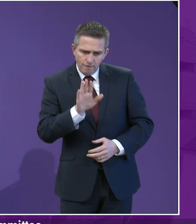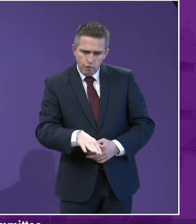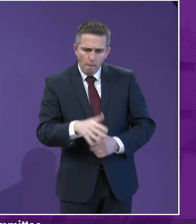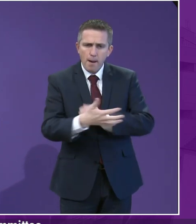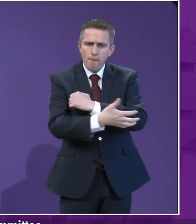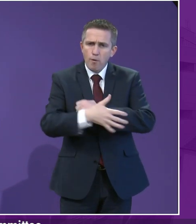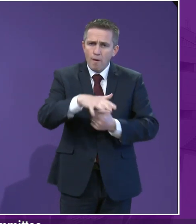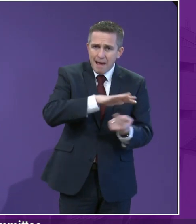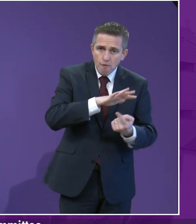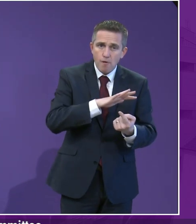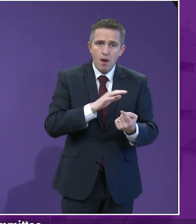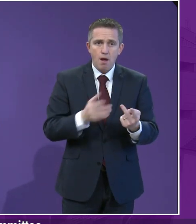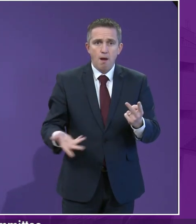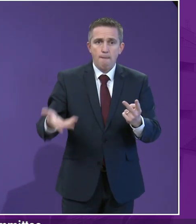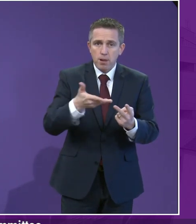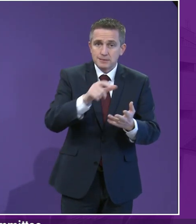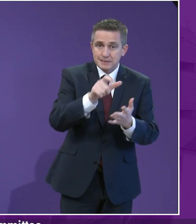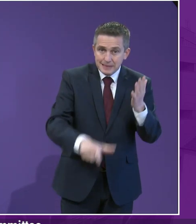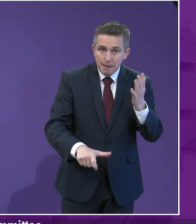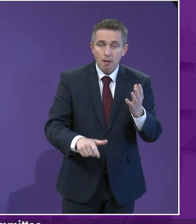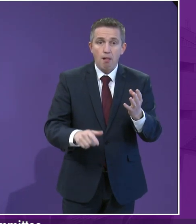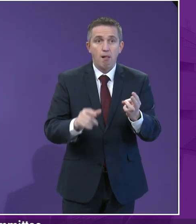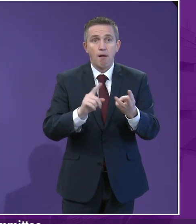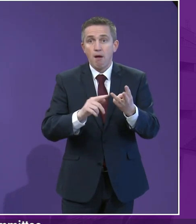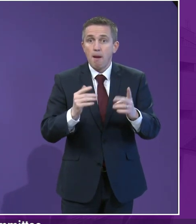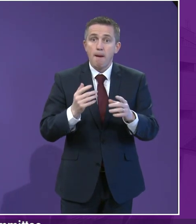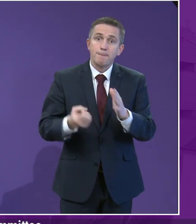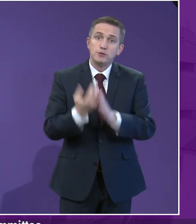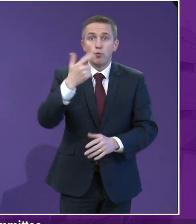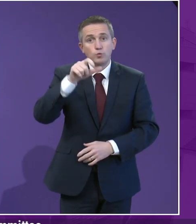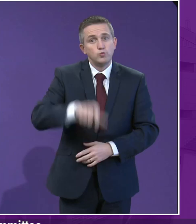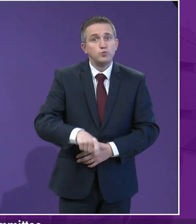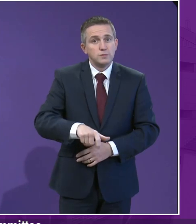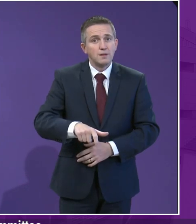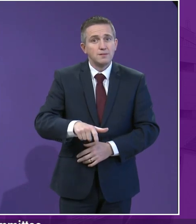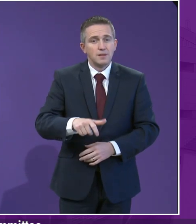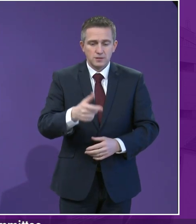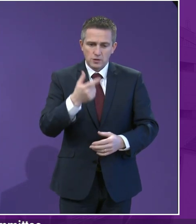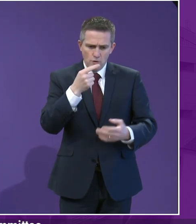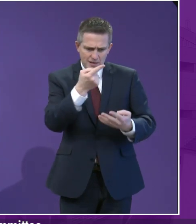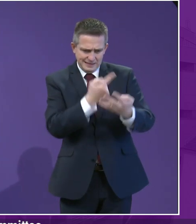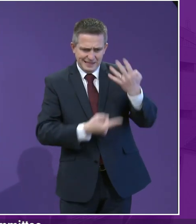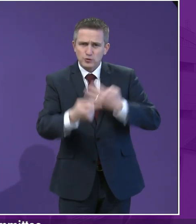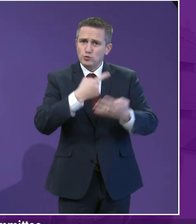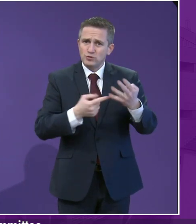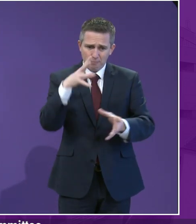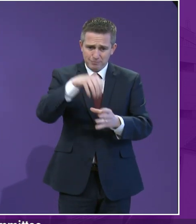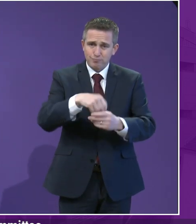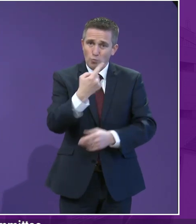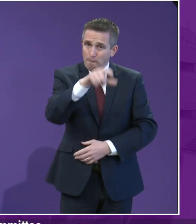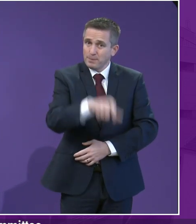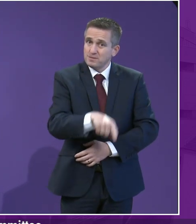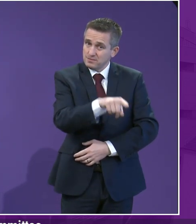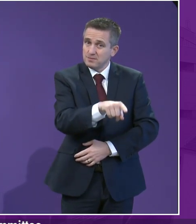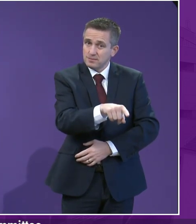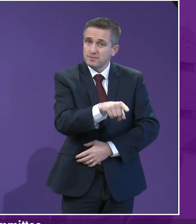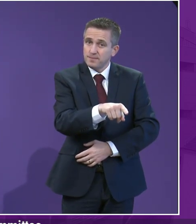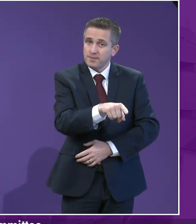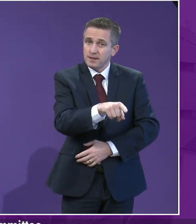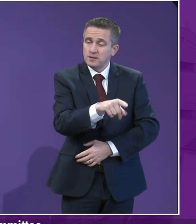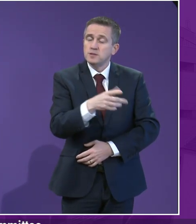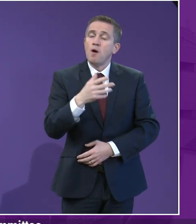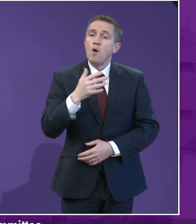that certain things will flag up as widening access issues on a UCAS form, where at the moment they don't. So I think we need to see somebody